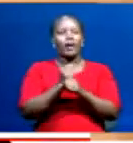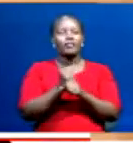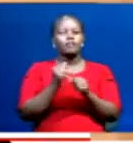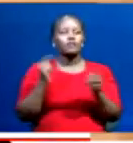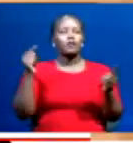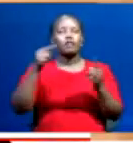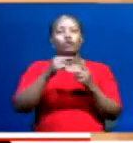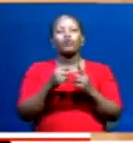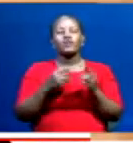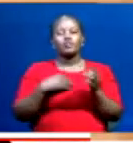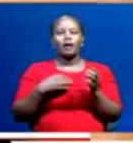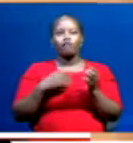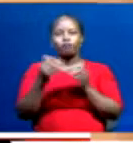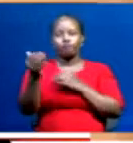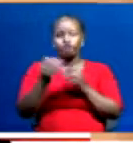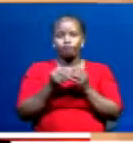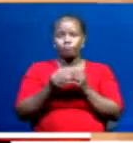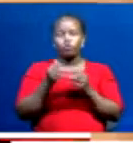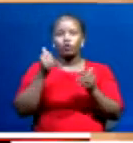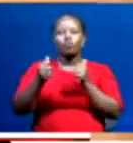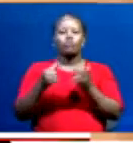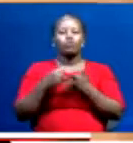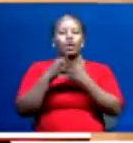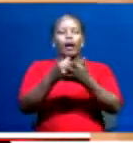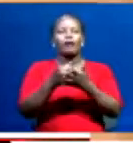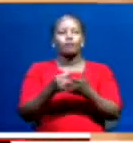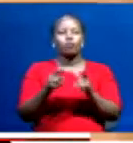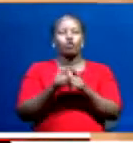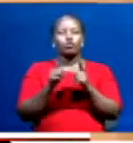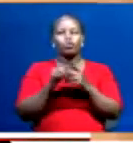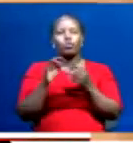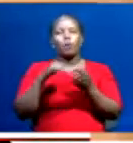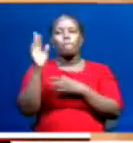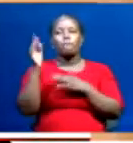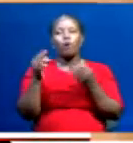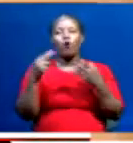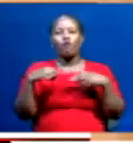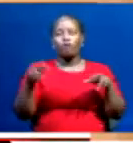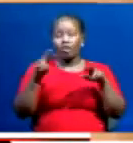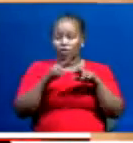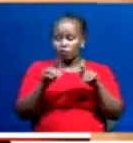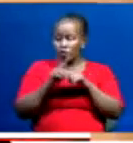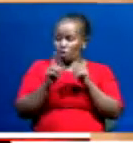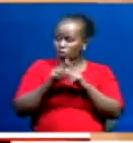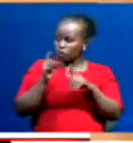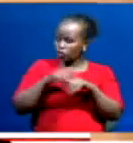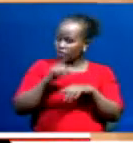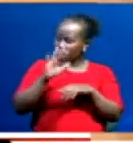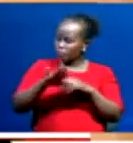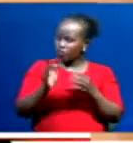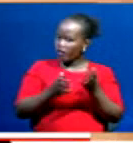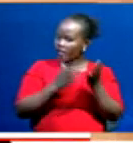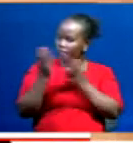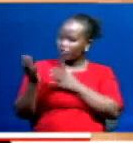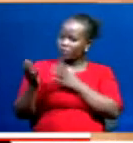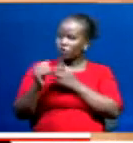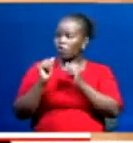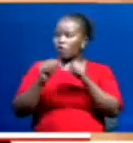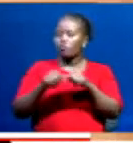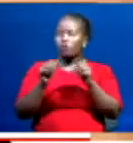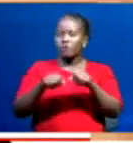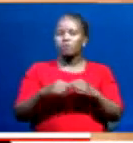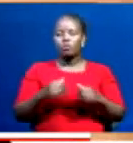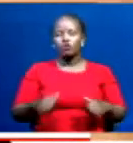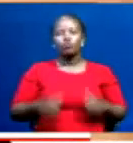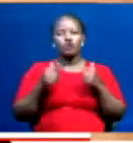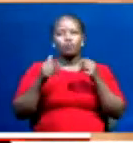exporter, one that is able to add more value, and one that, even as you export, is able to live and let live so